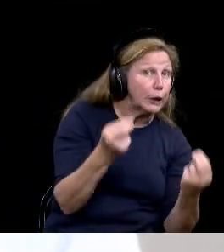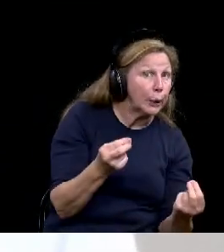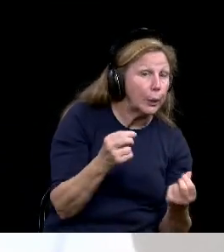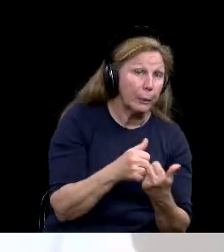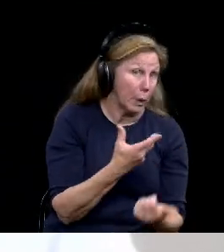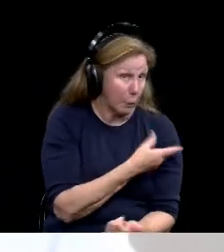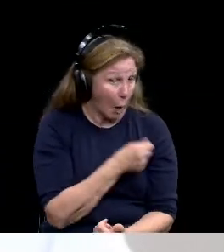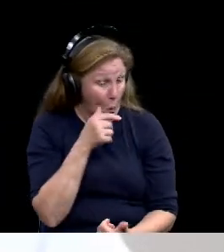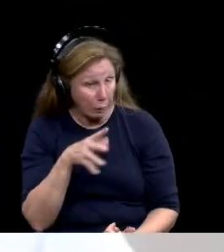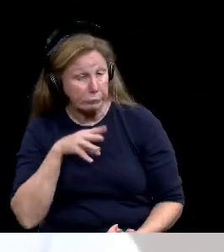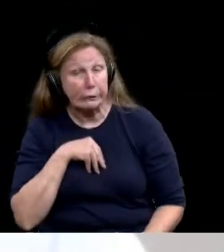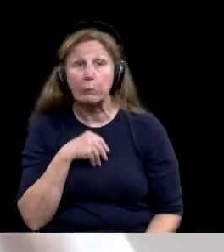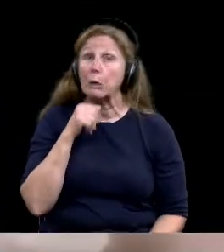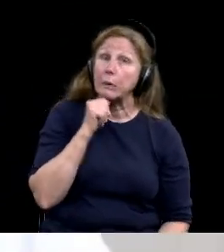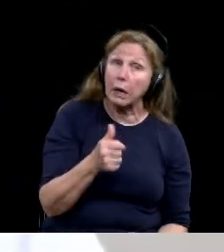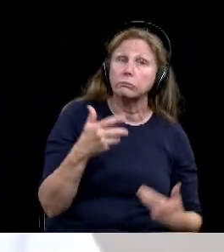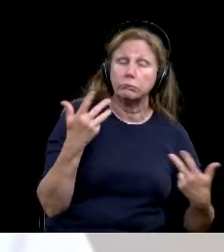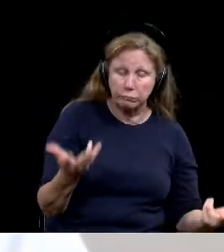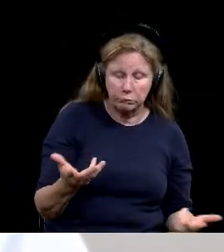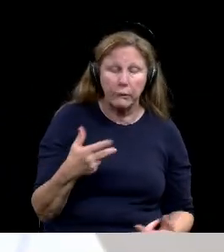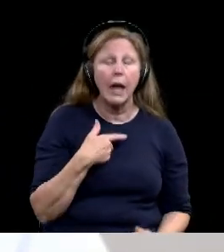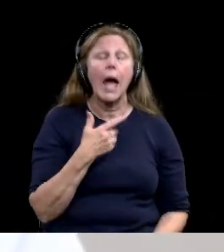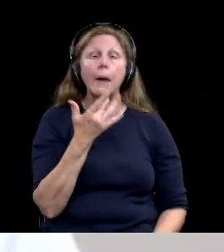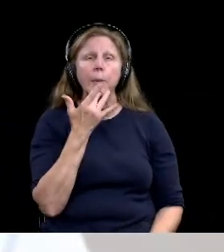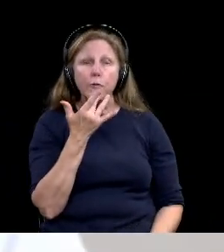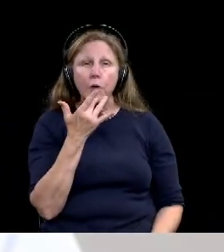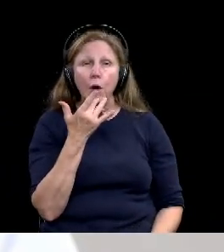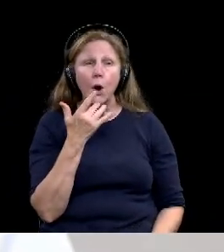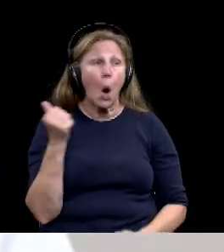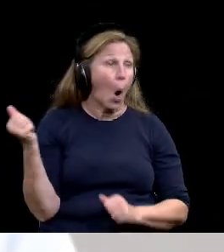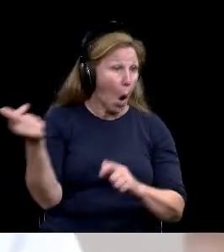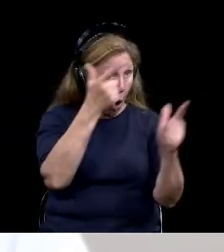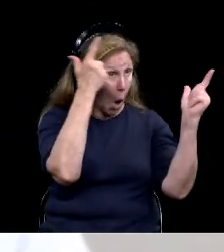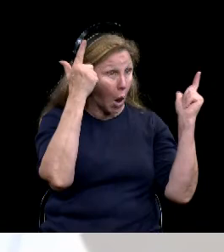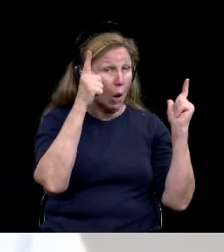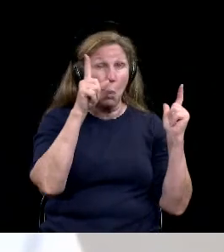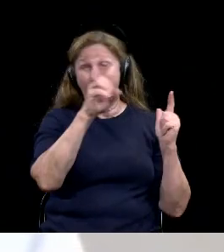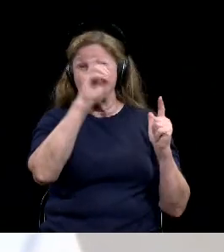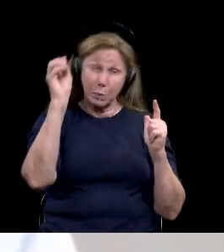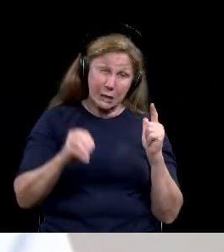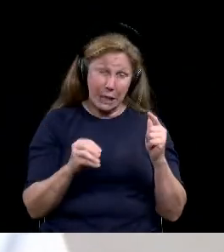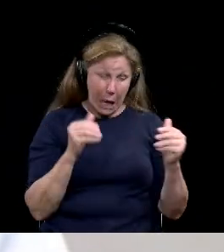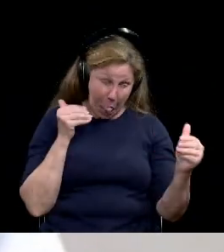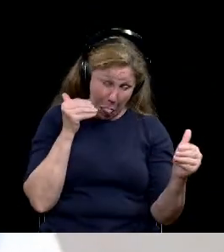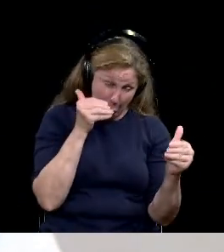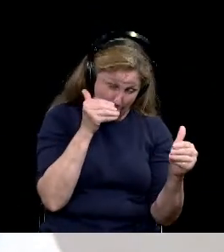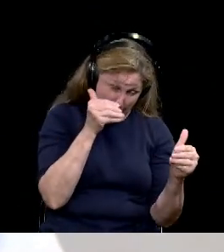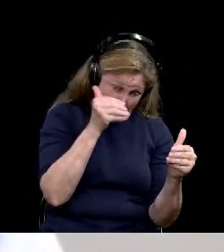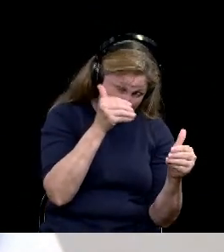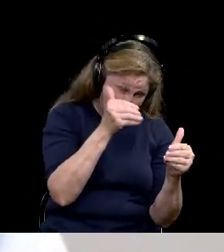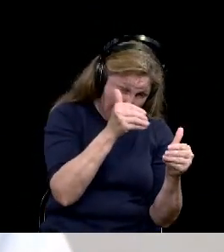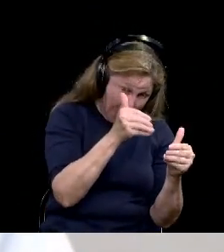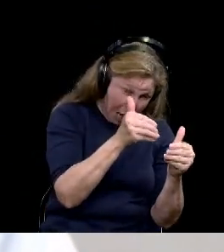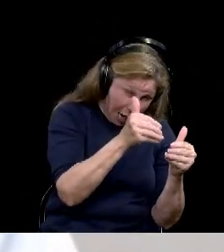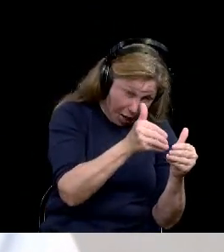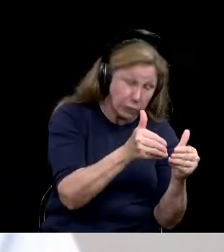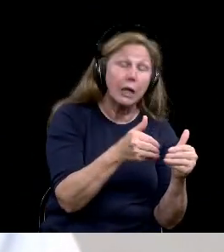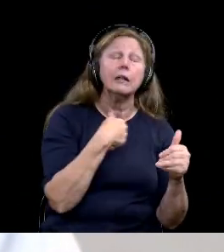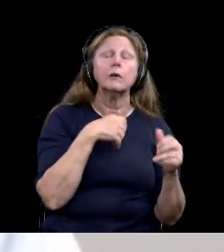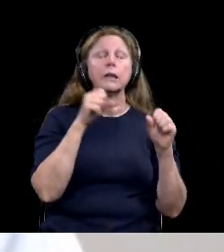can create, at least locally, something that approximates herd immunity.